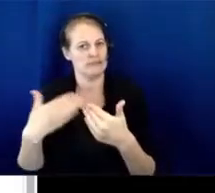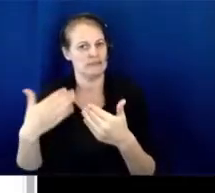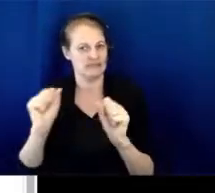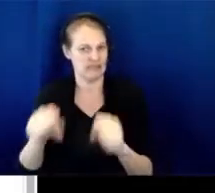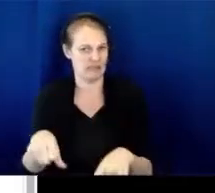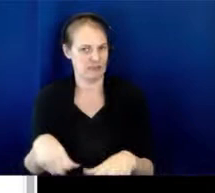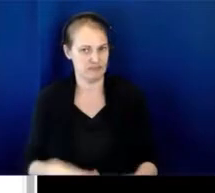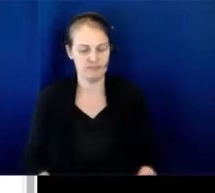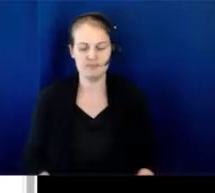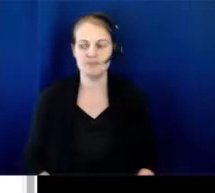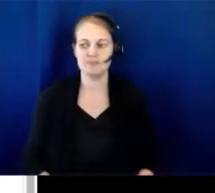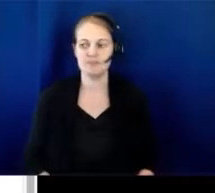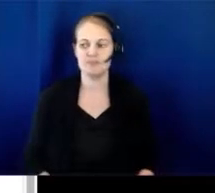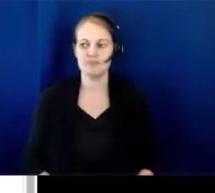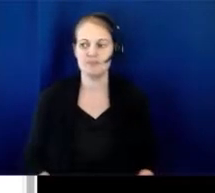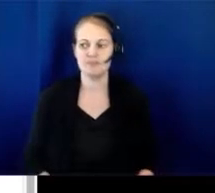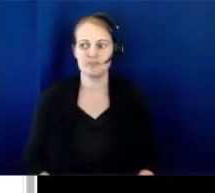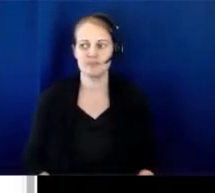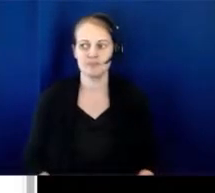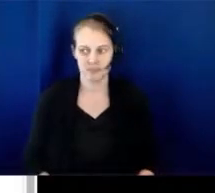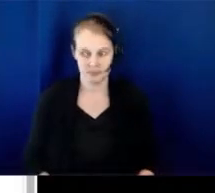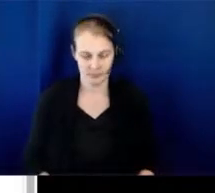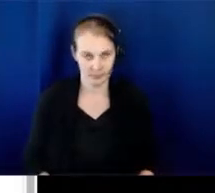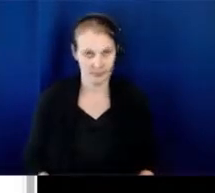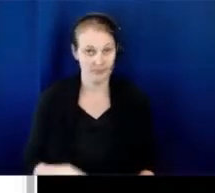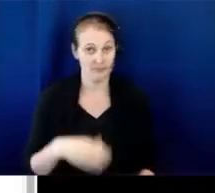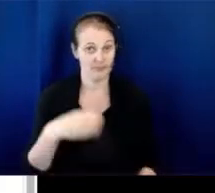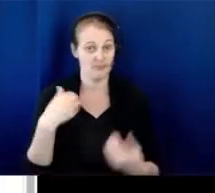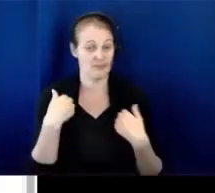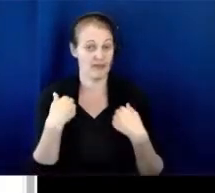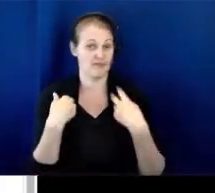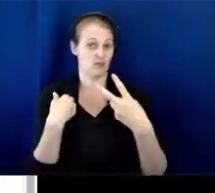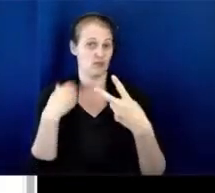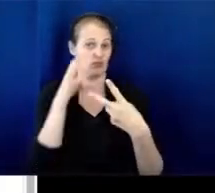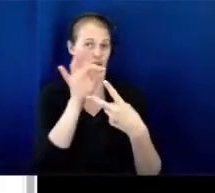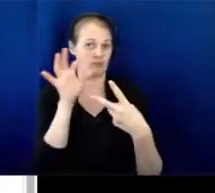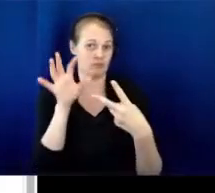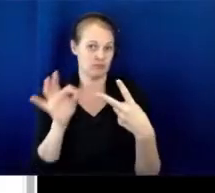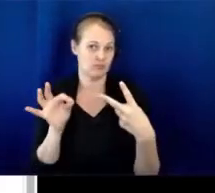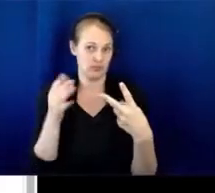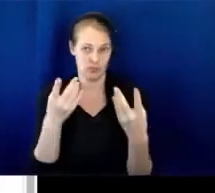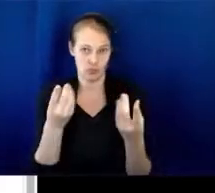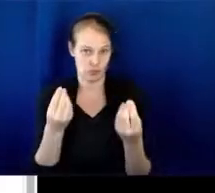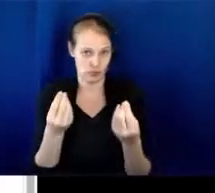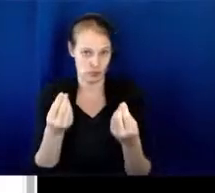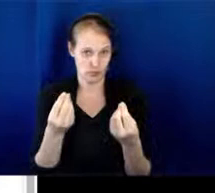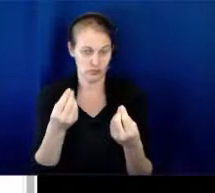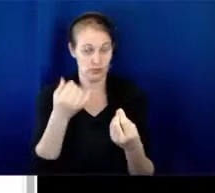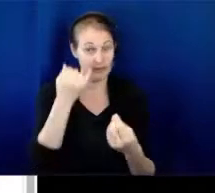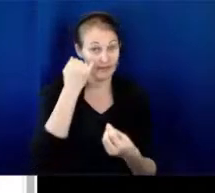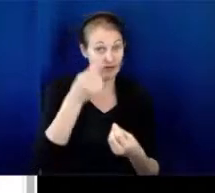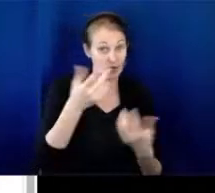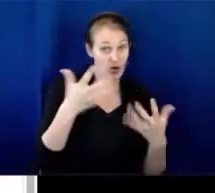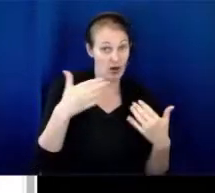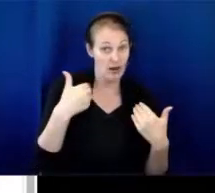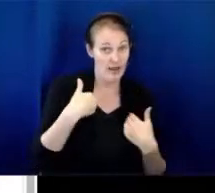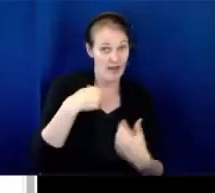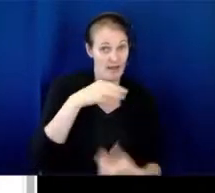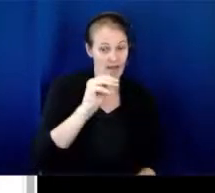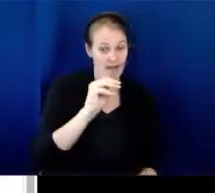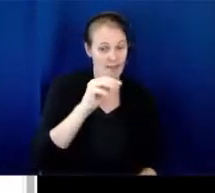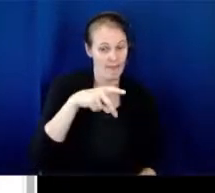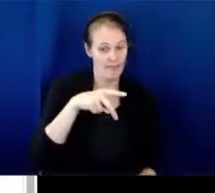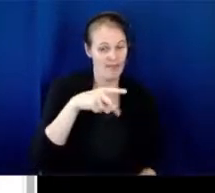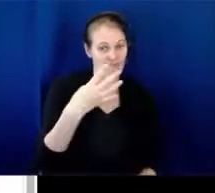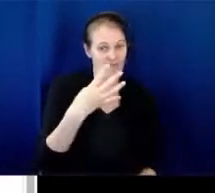Okay, so if you have two options on what you can do, if you already have an MP4 file of a lecture that